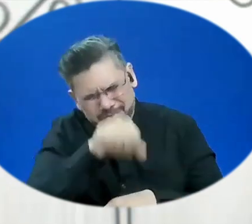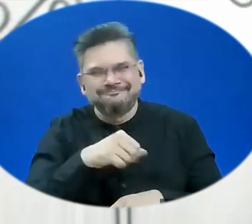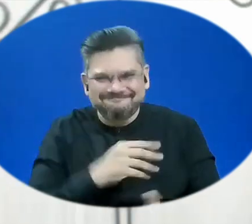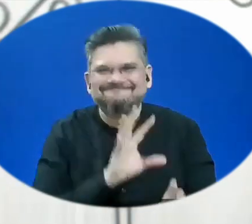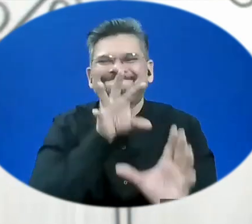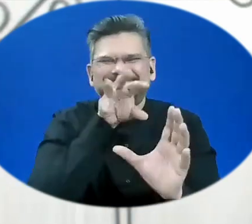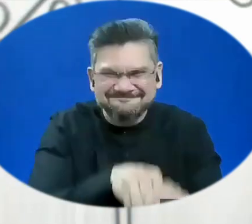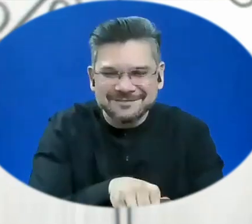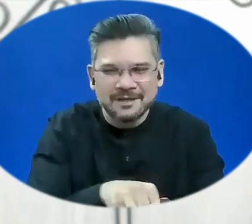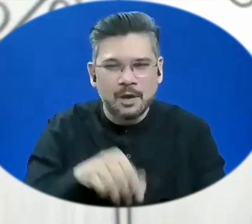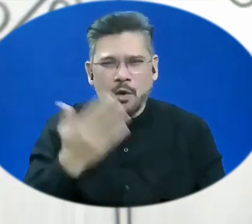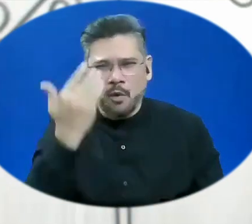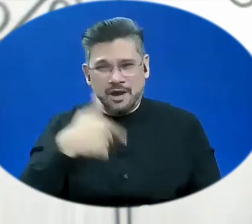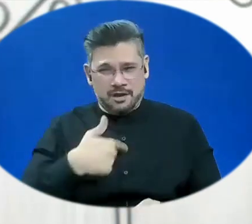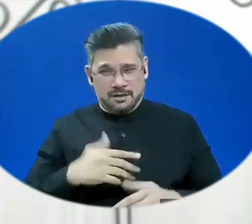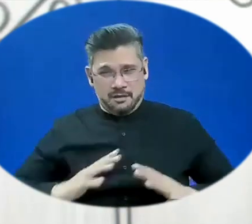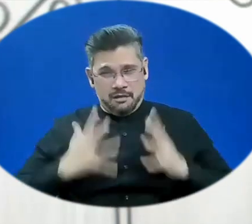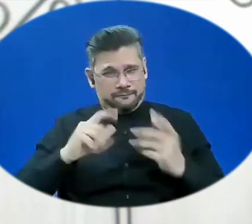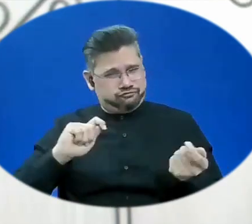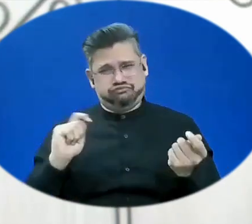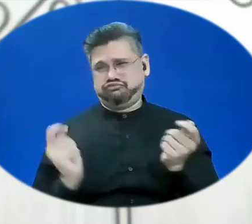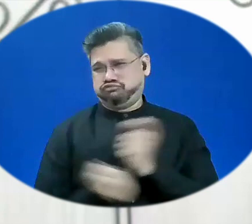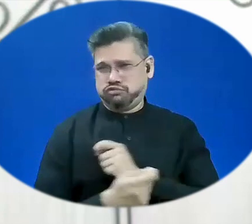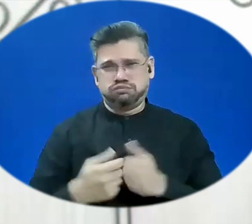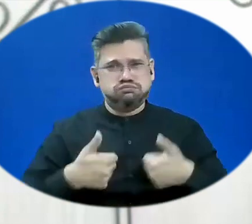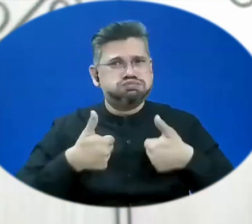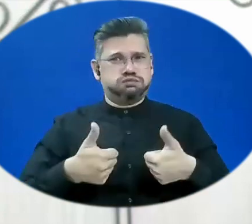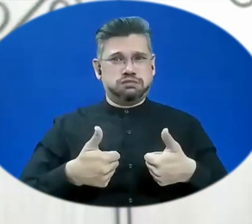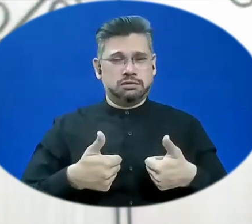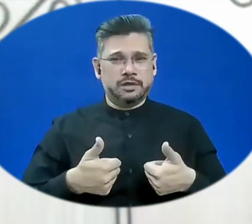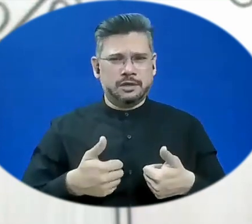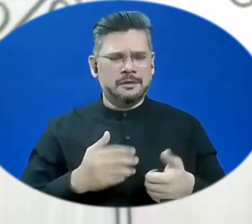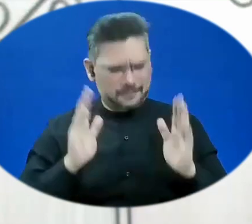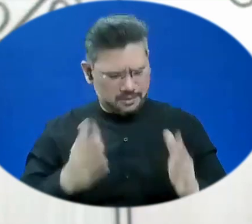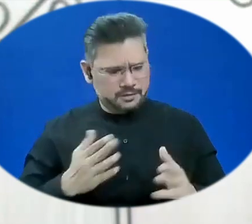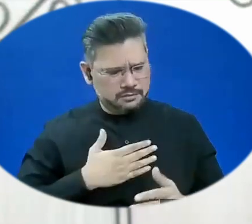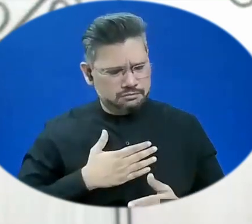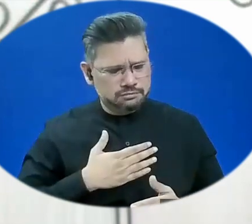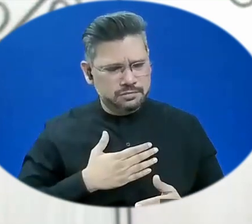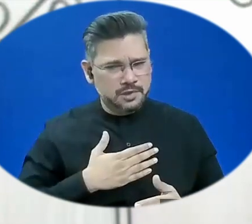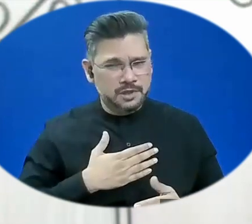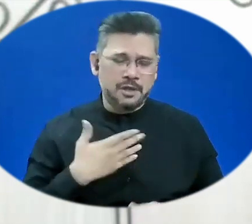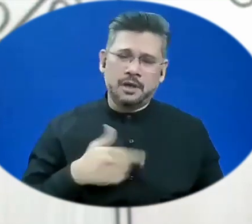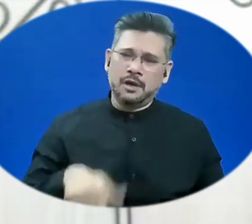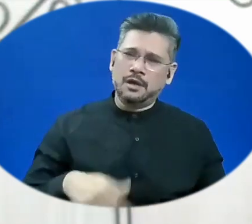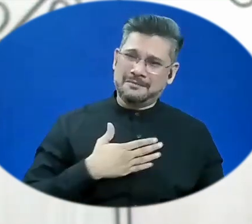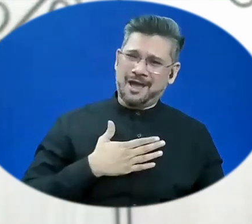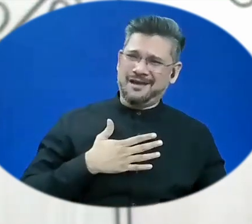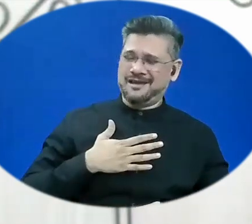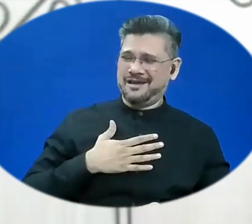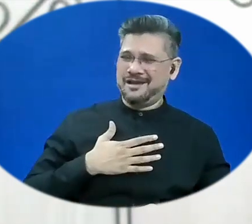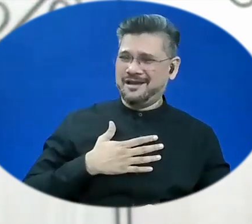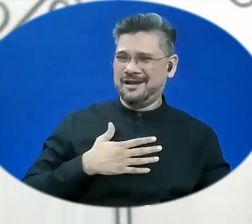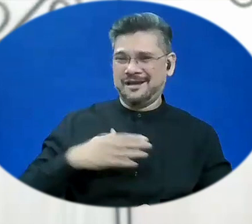must admit. But I'll just take it on the journey. So prior to my husband